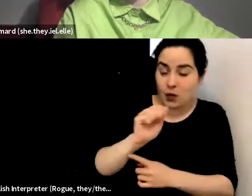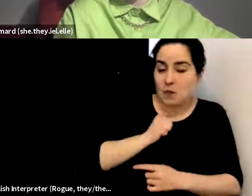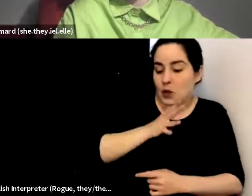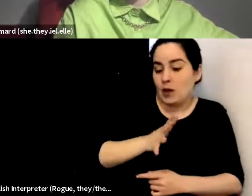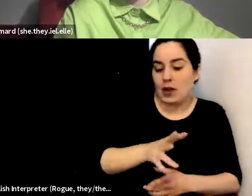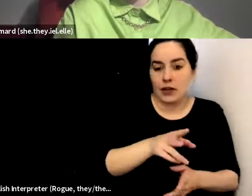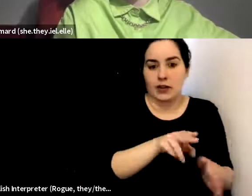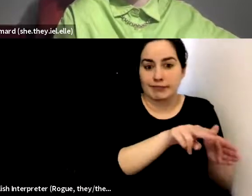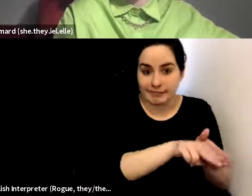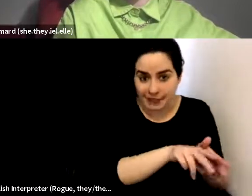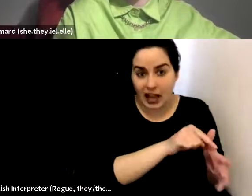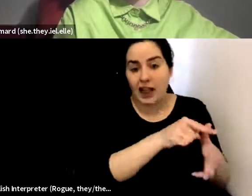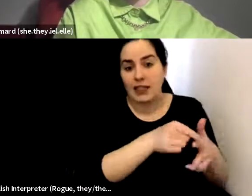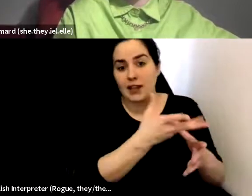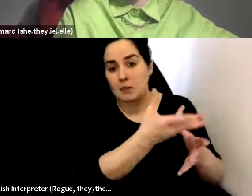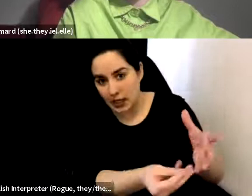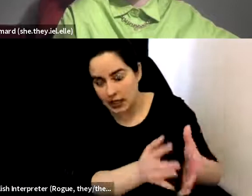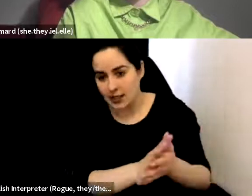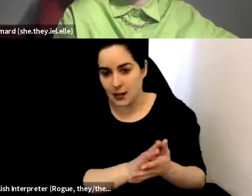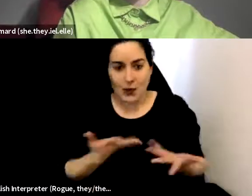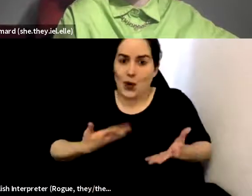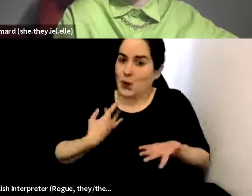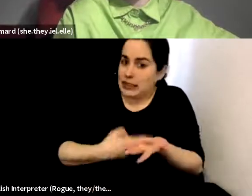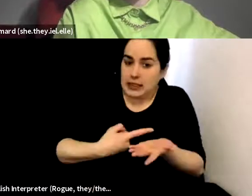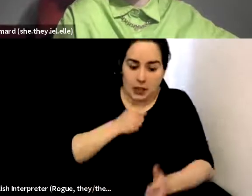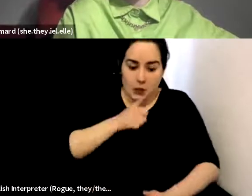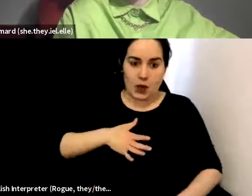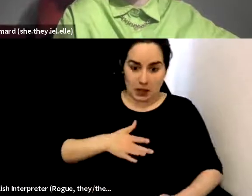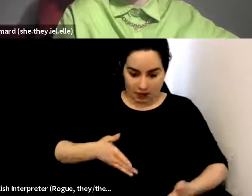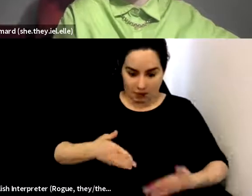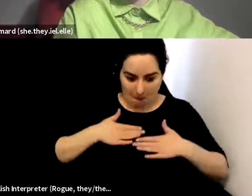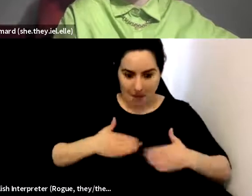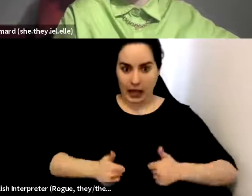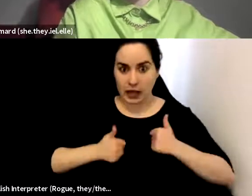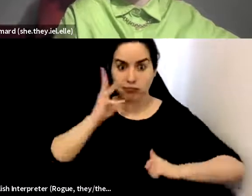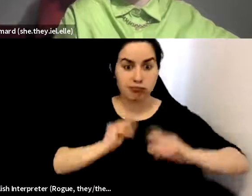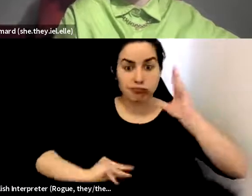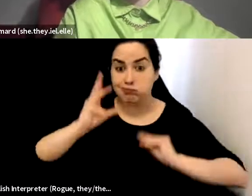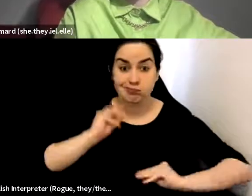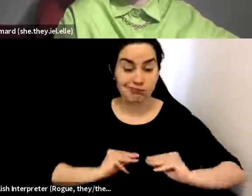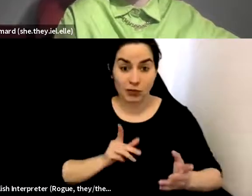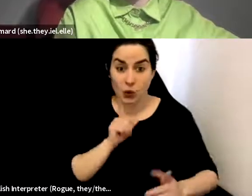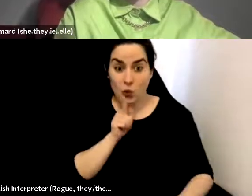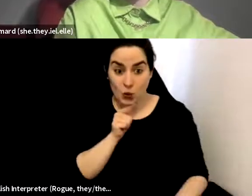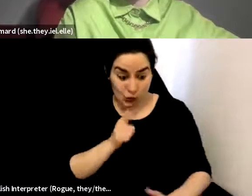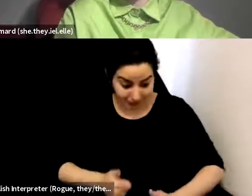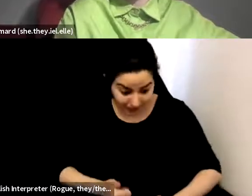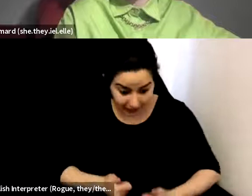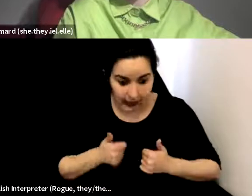was talking about women in my life that have lived. And in